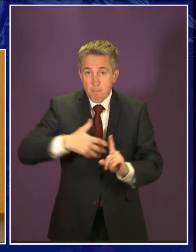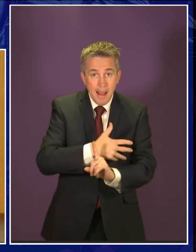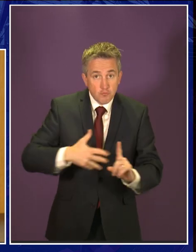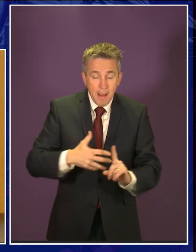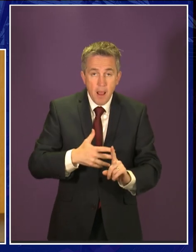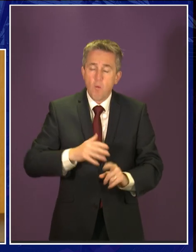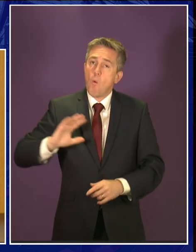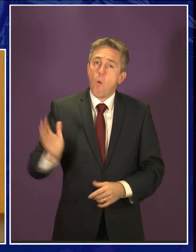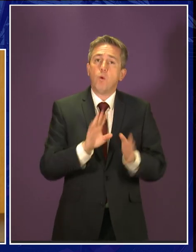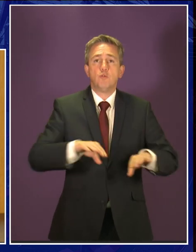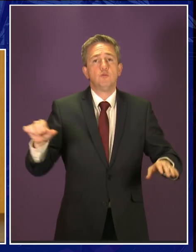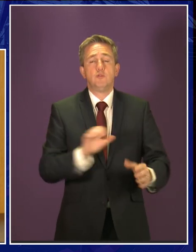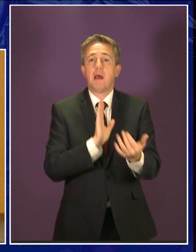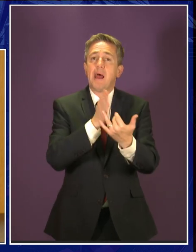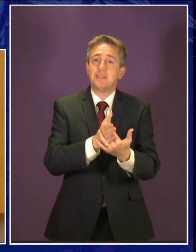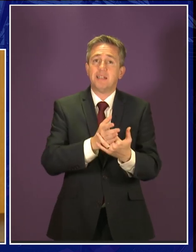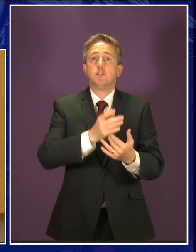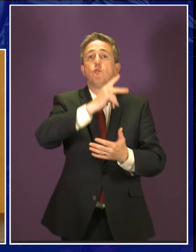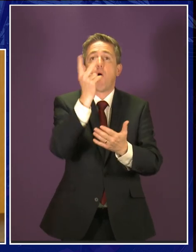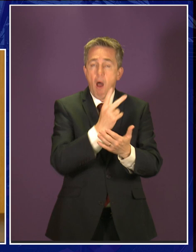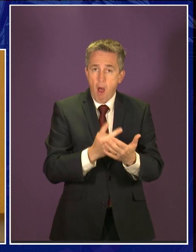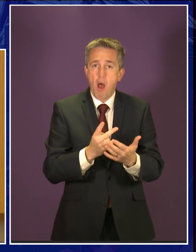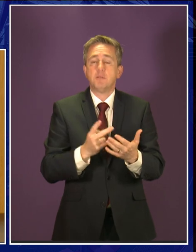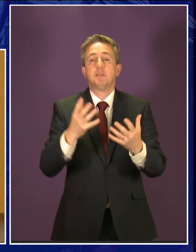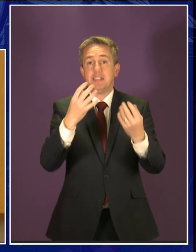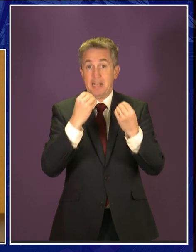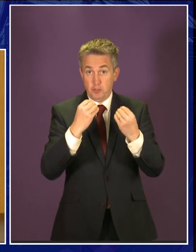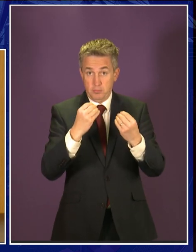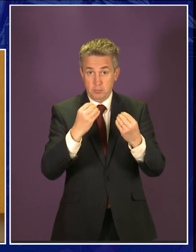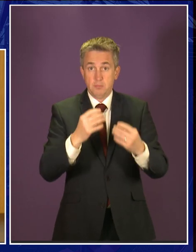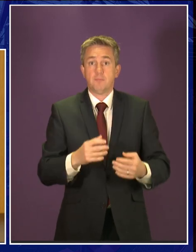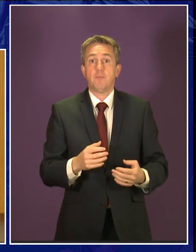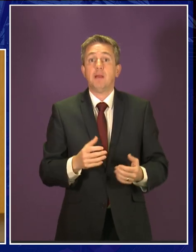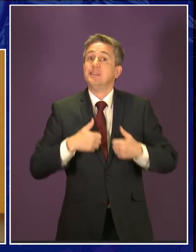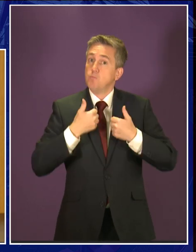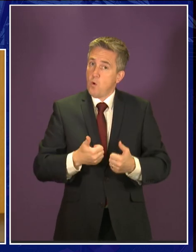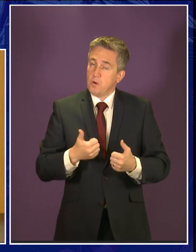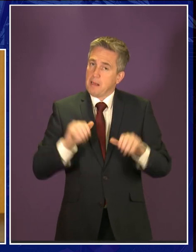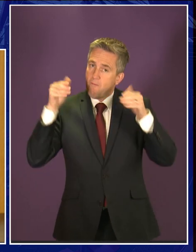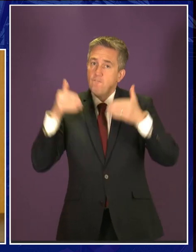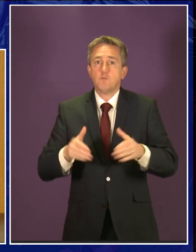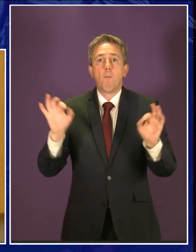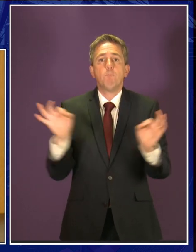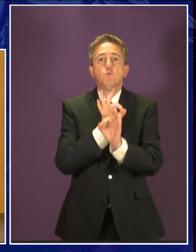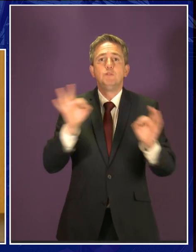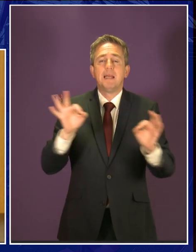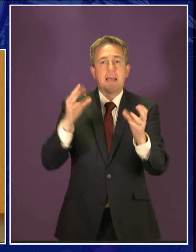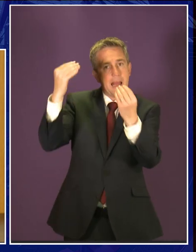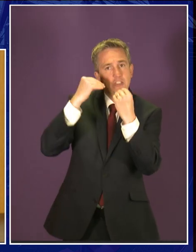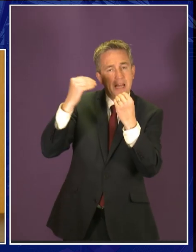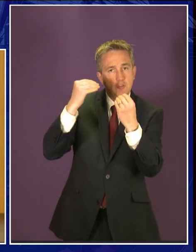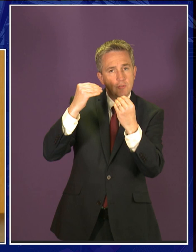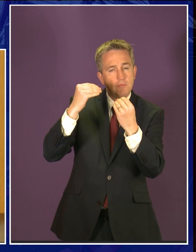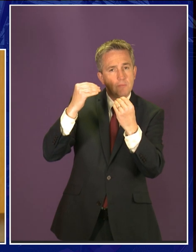arts education. Today, I'm going to focus my remarks on music education, because that's my area of expertise. However,